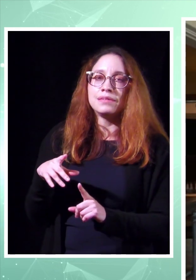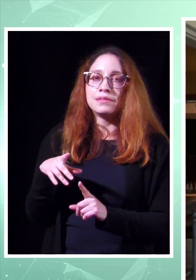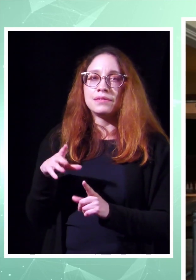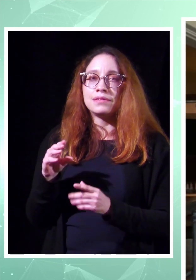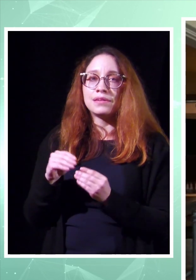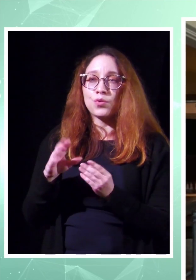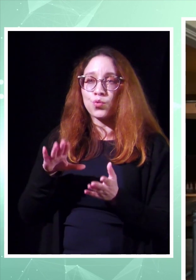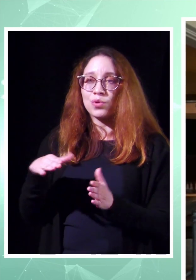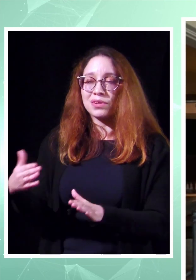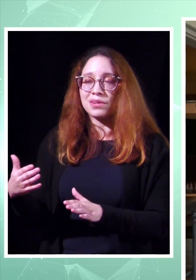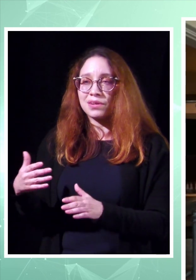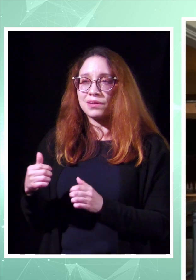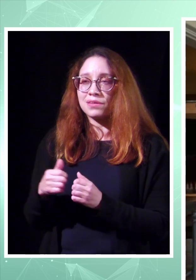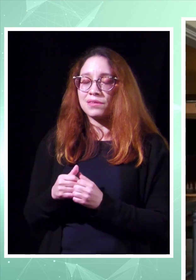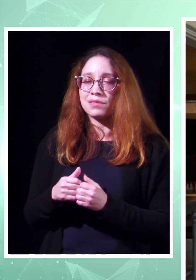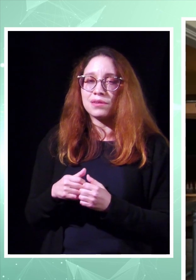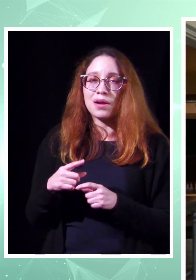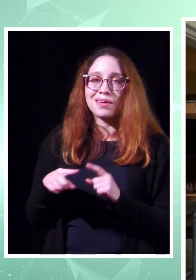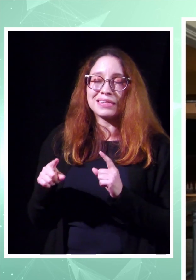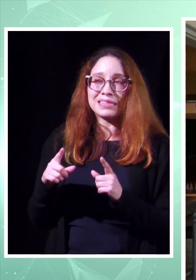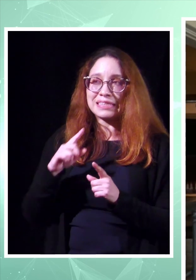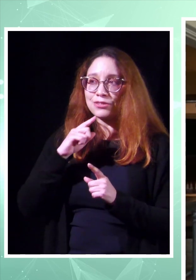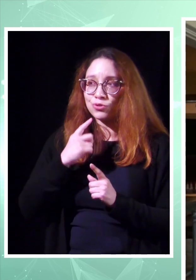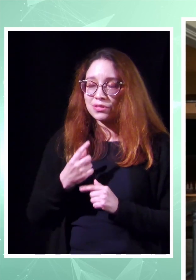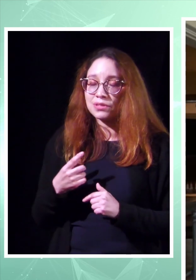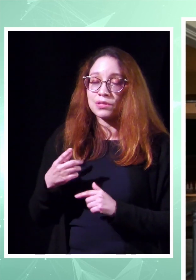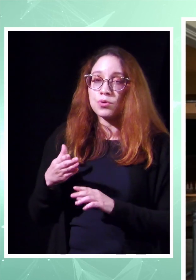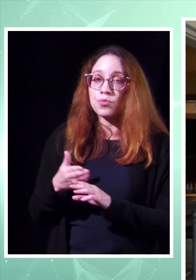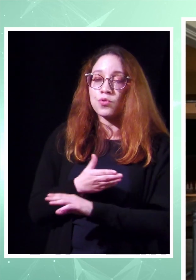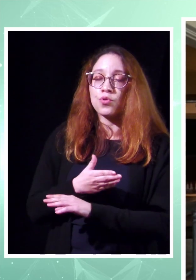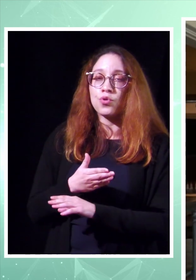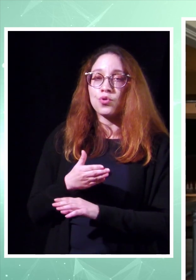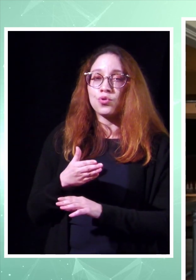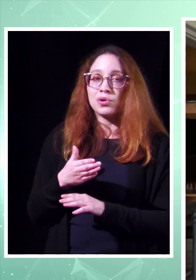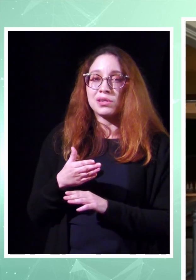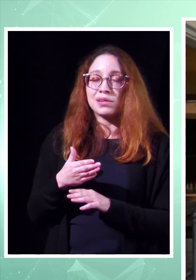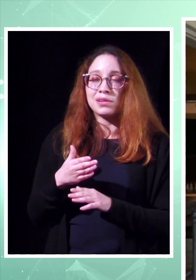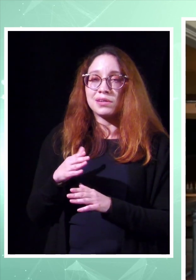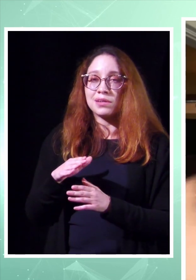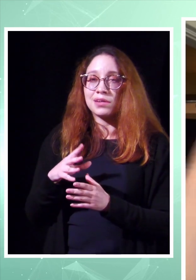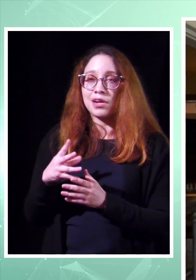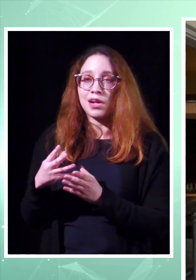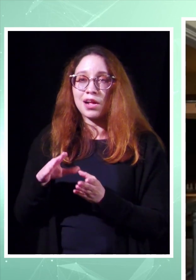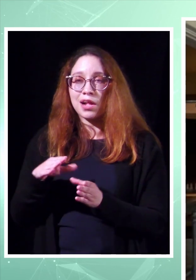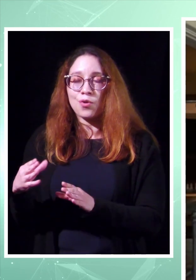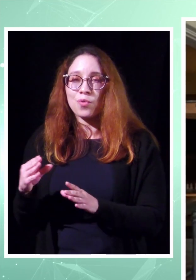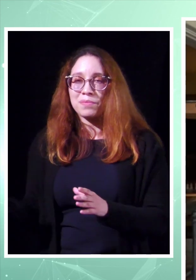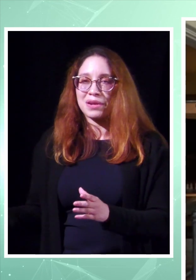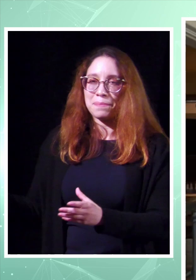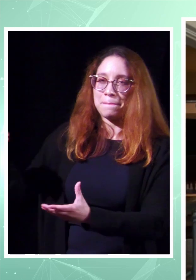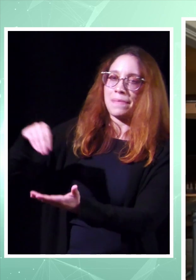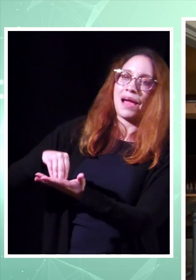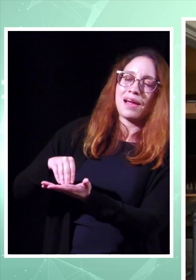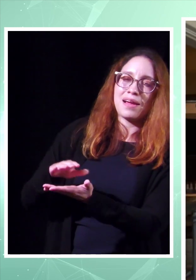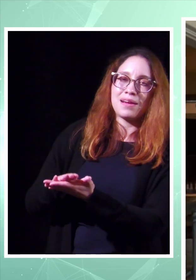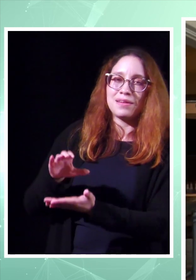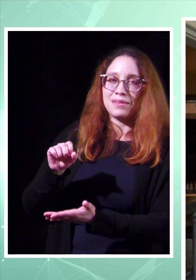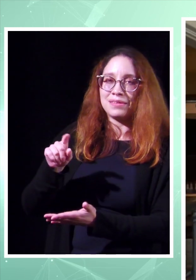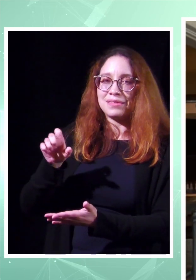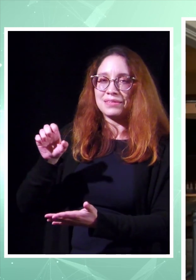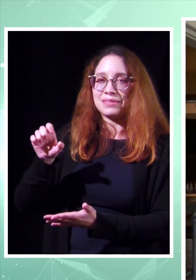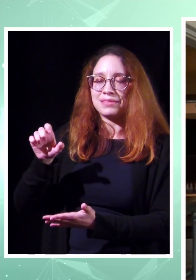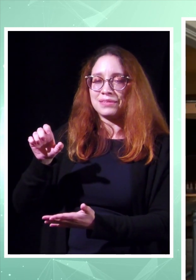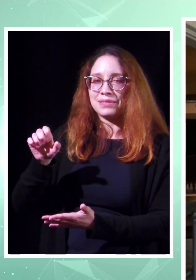they would die from a simple cold. Very serious. And before they succumb, we give them back the stem